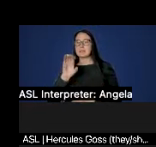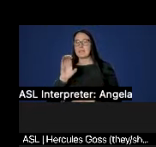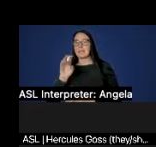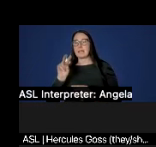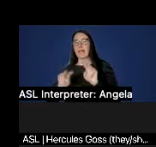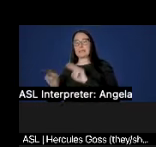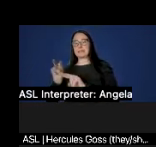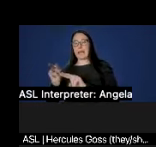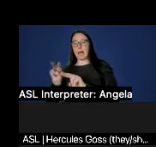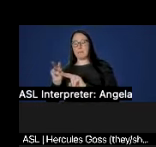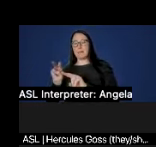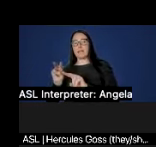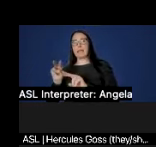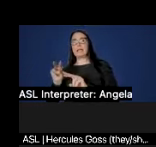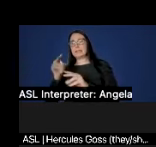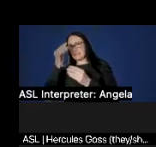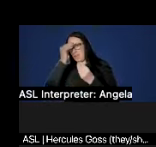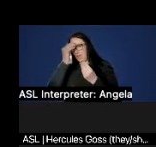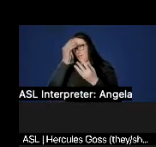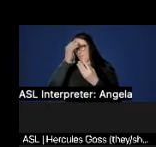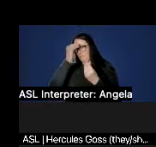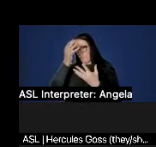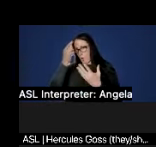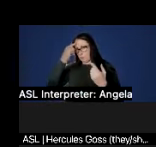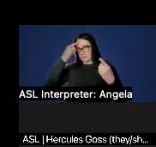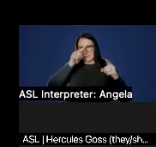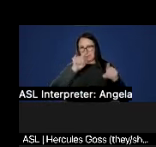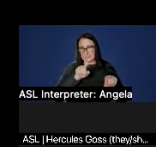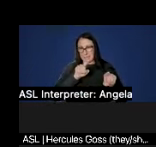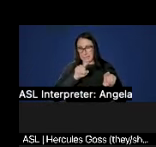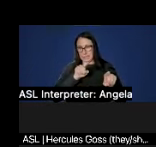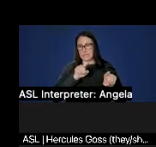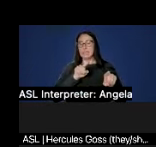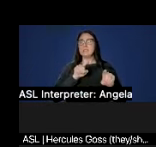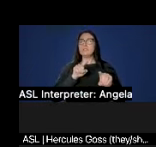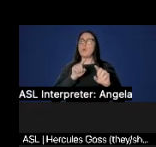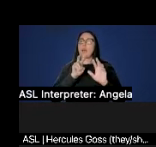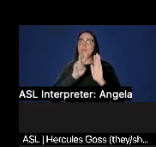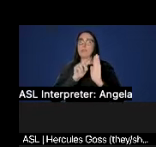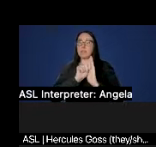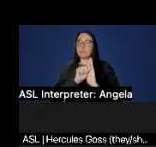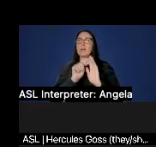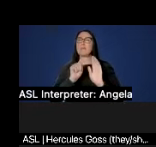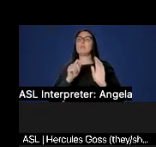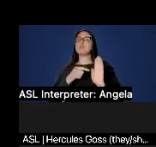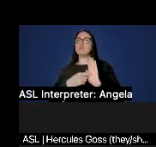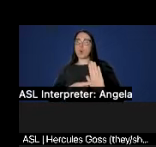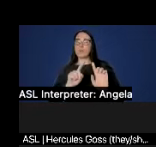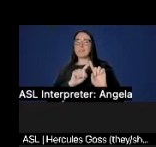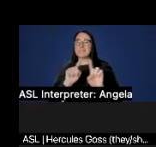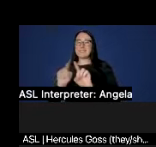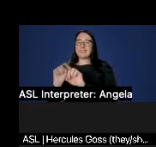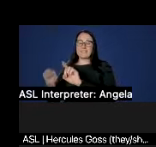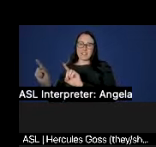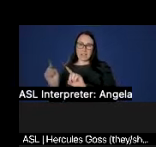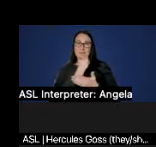also heard about in that video was about the different steps of an exam. And part of a SANE's